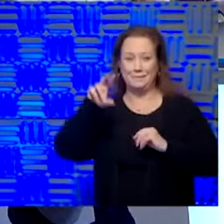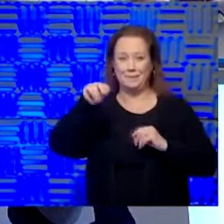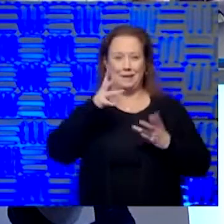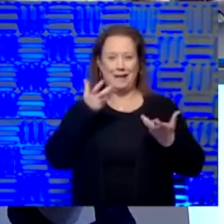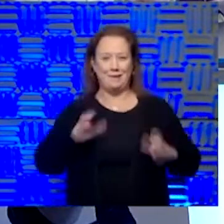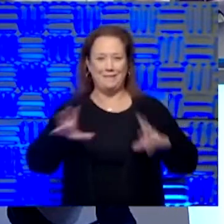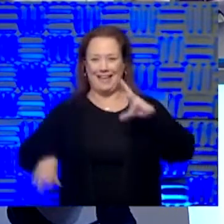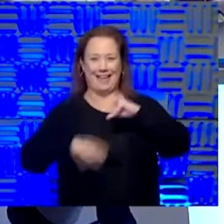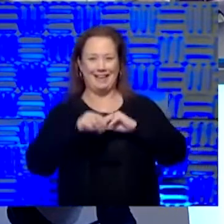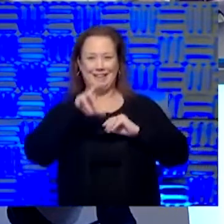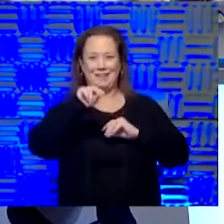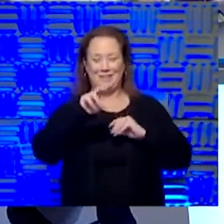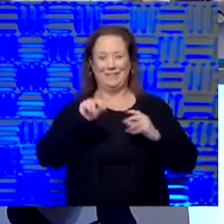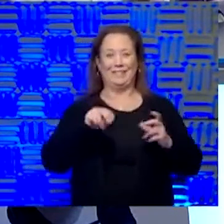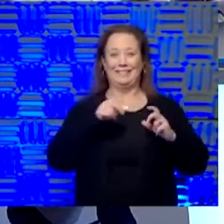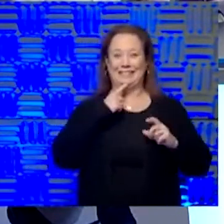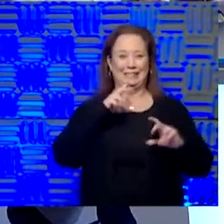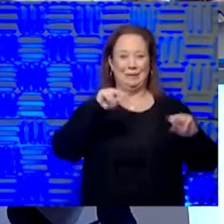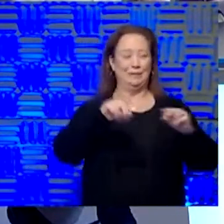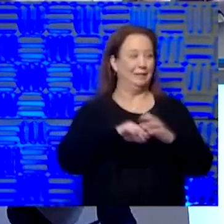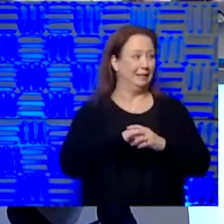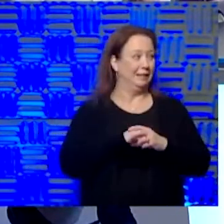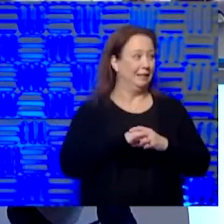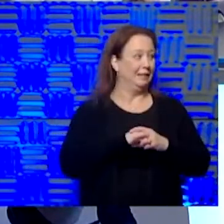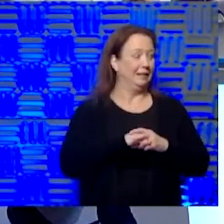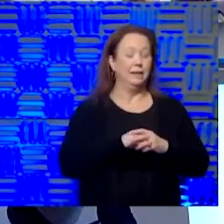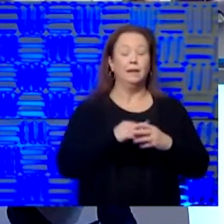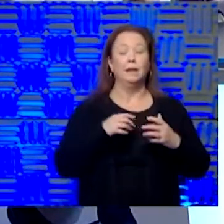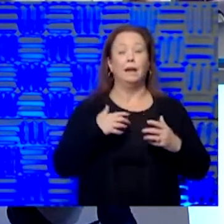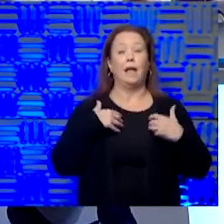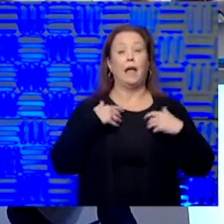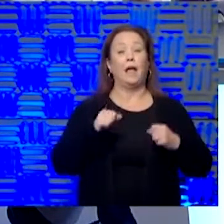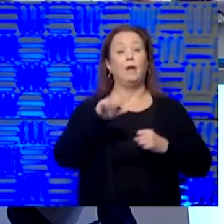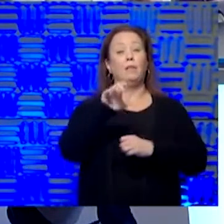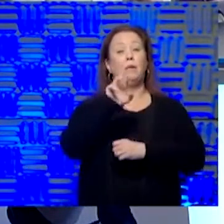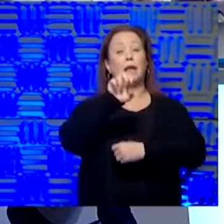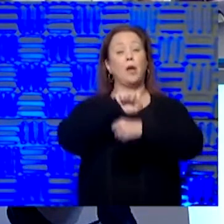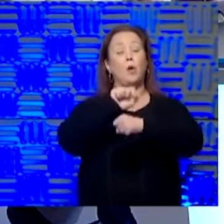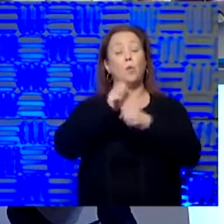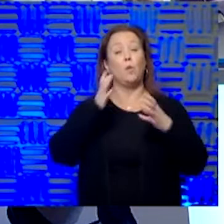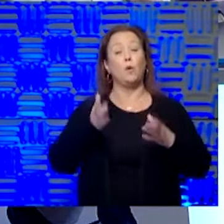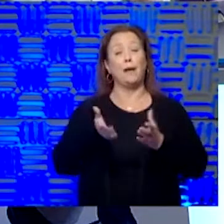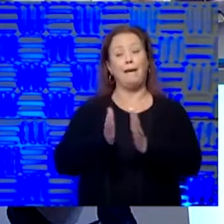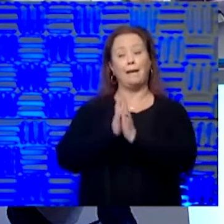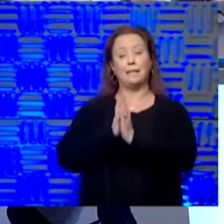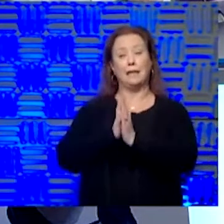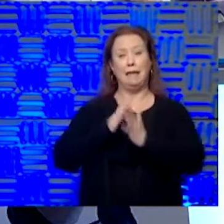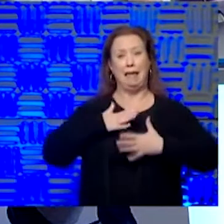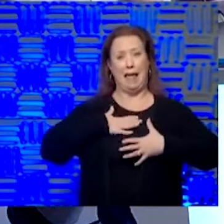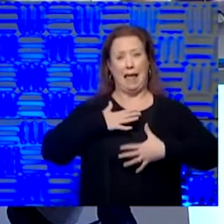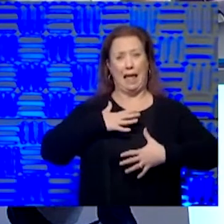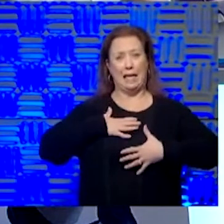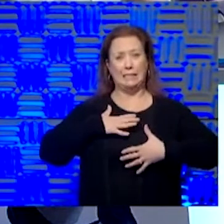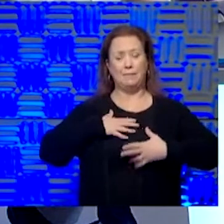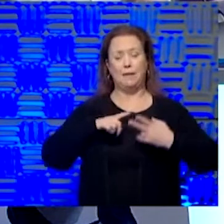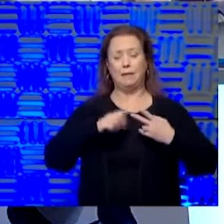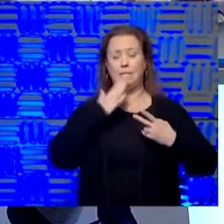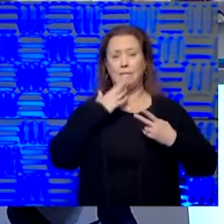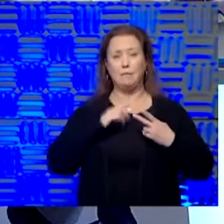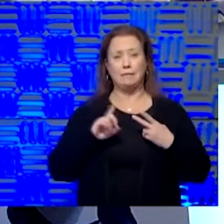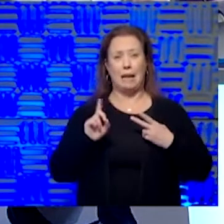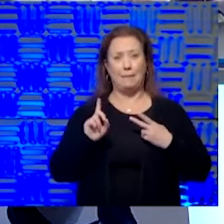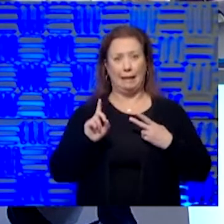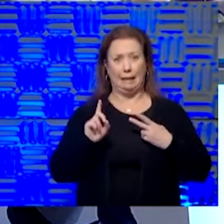No. Okay. We have a healthcare worker asking if they have asthma or